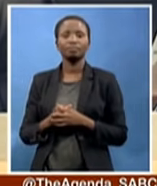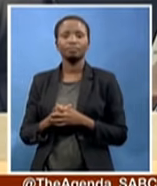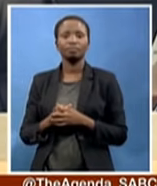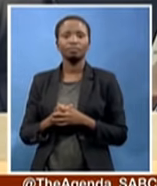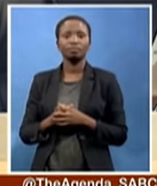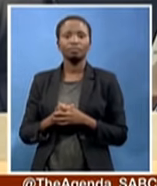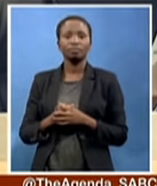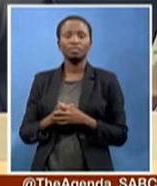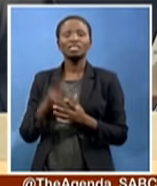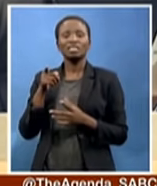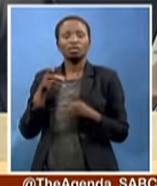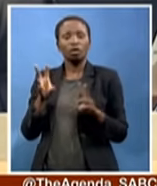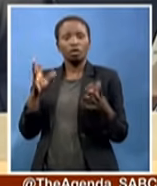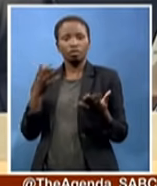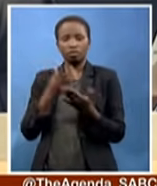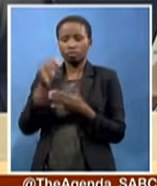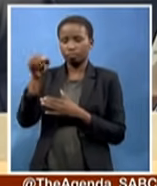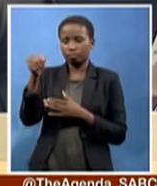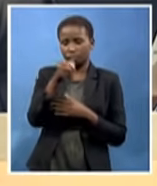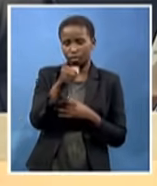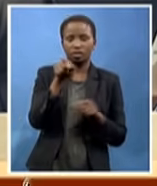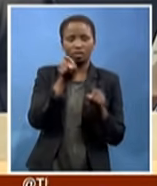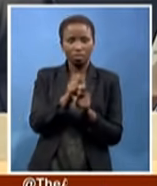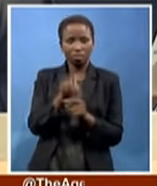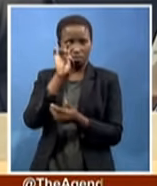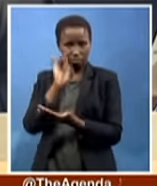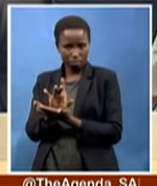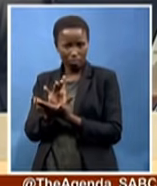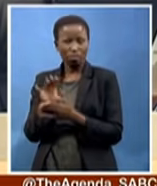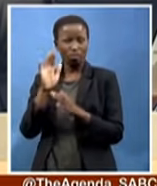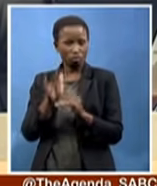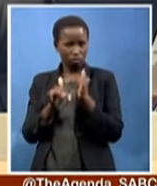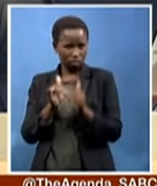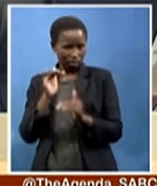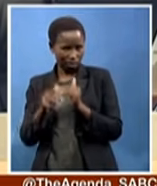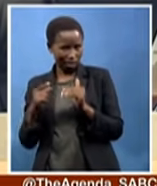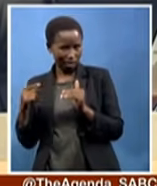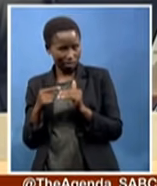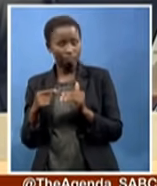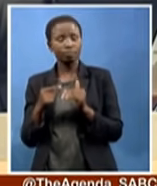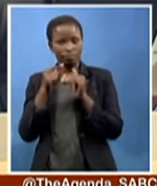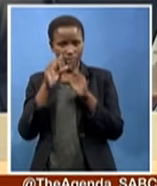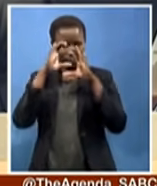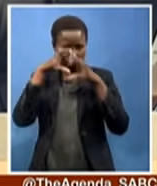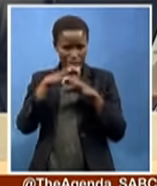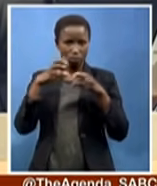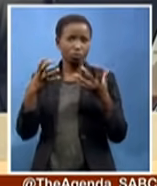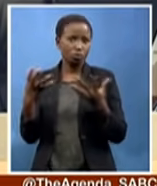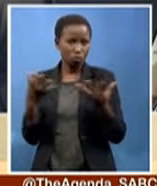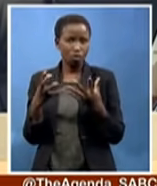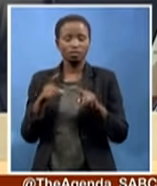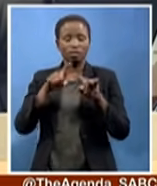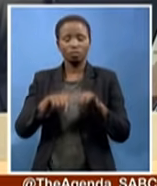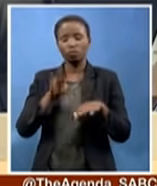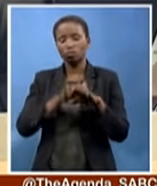to dispense patronage, is concentrated amongst a few individuals. For the ANC, this